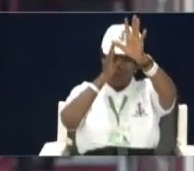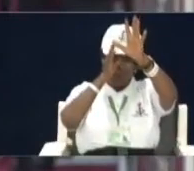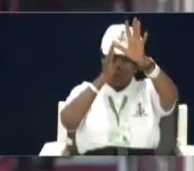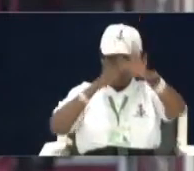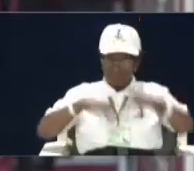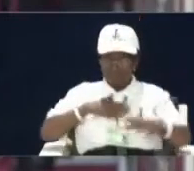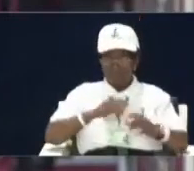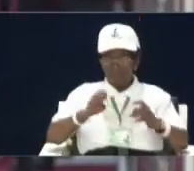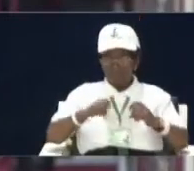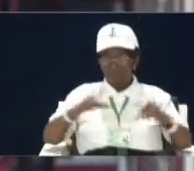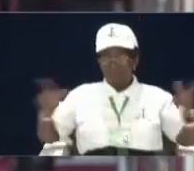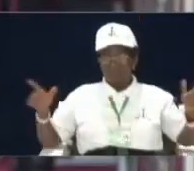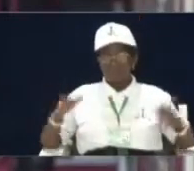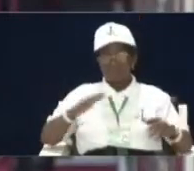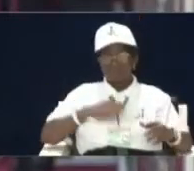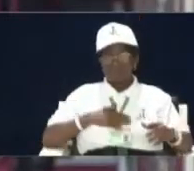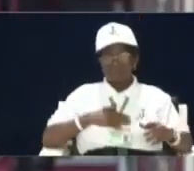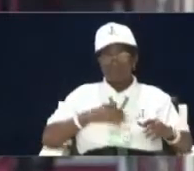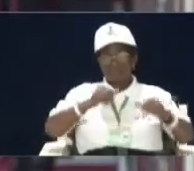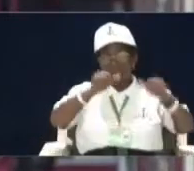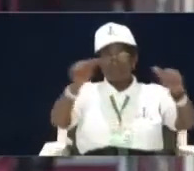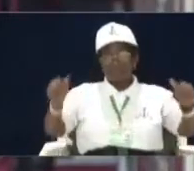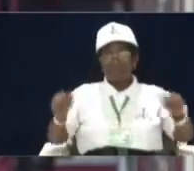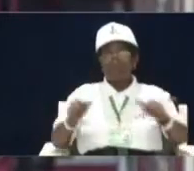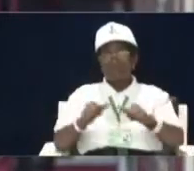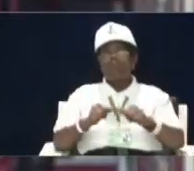please enlarge my coast.